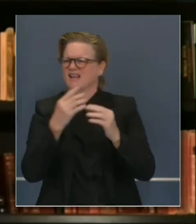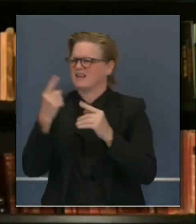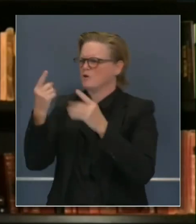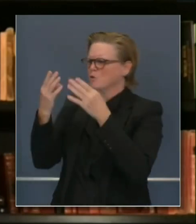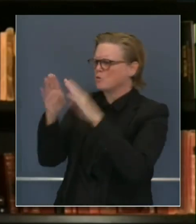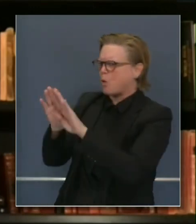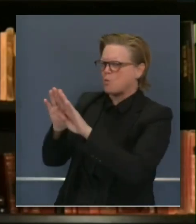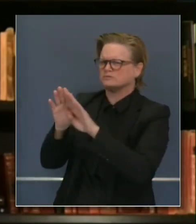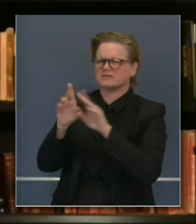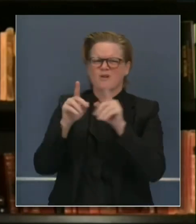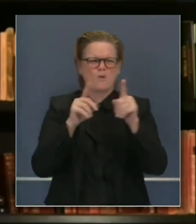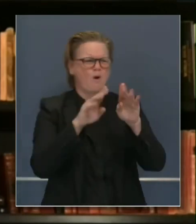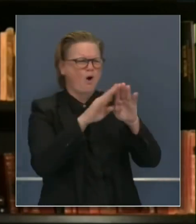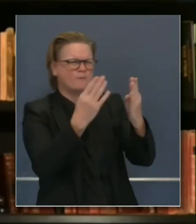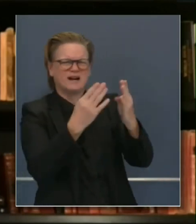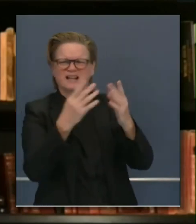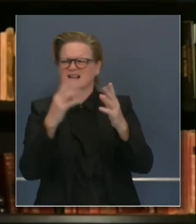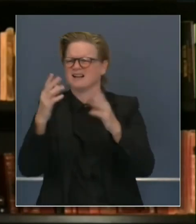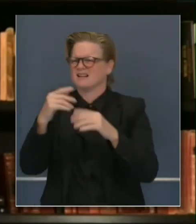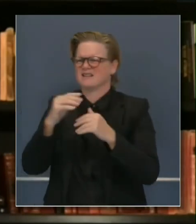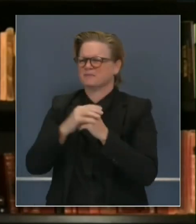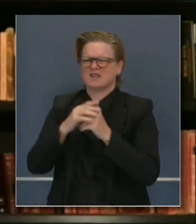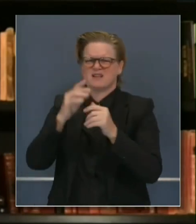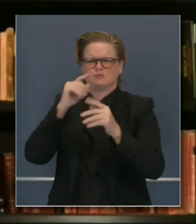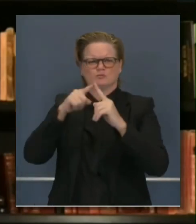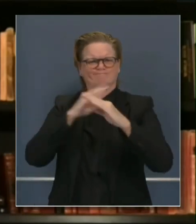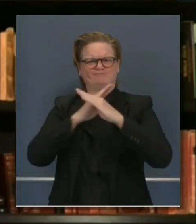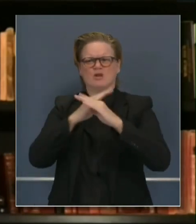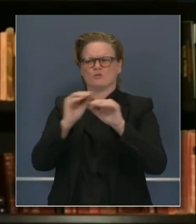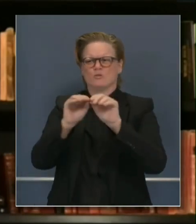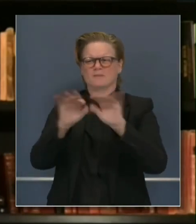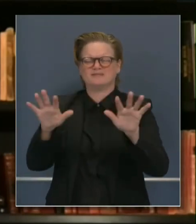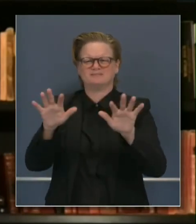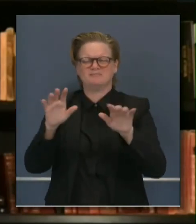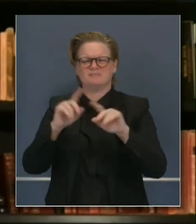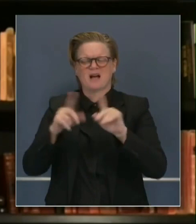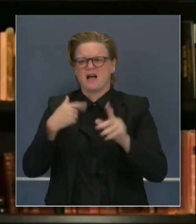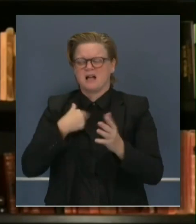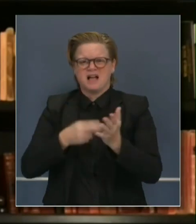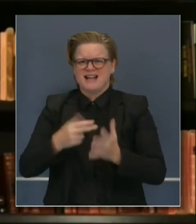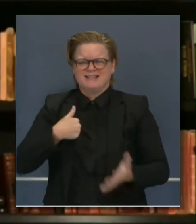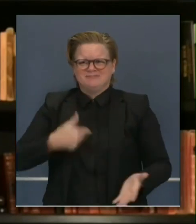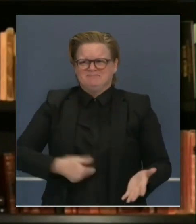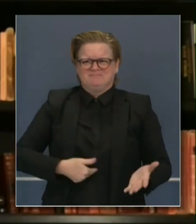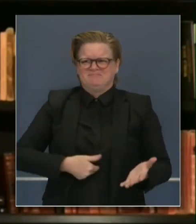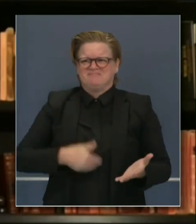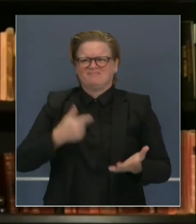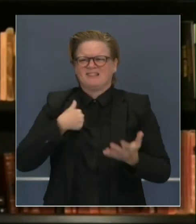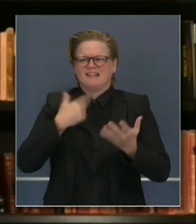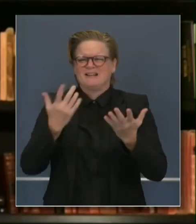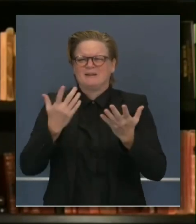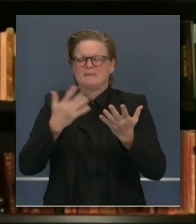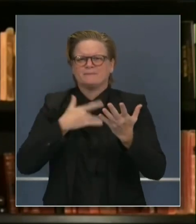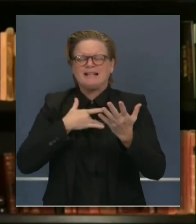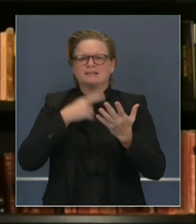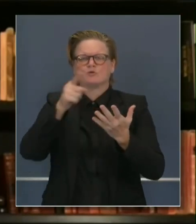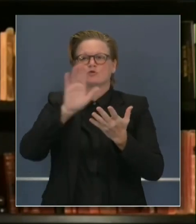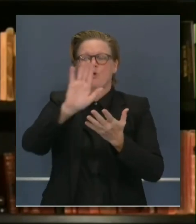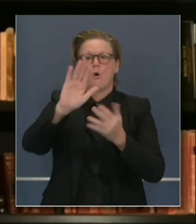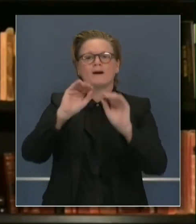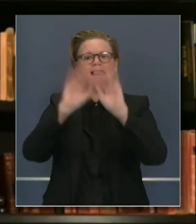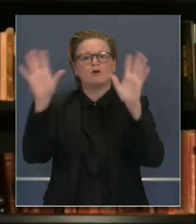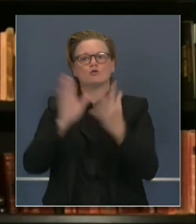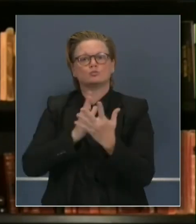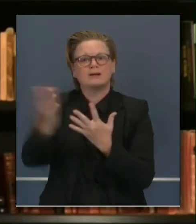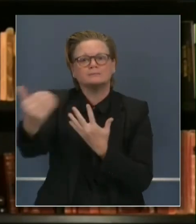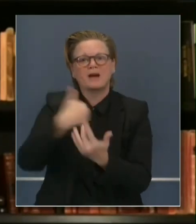on transmission, but there's this sense that there's not enough data, there's not enough transparency of the data by your administration. Is there anything else you can do to provide